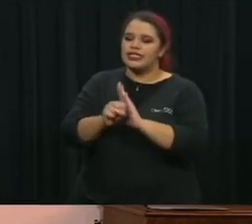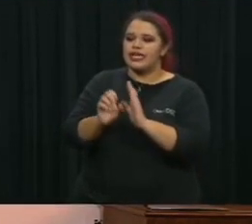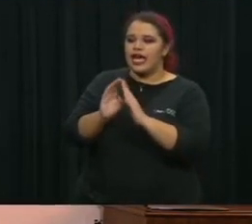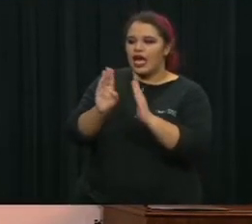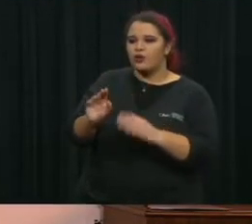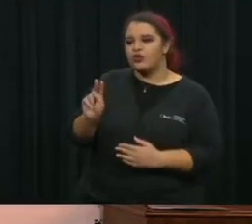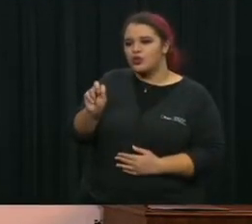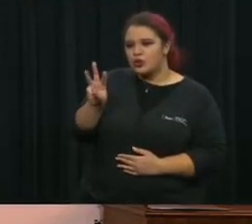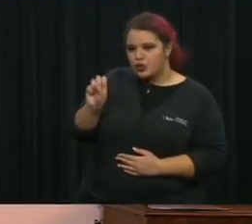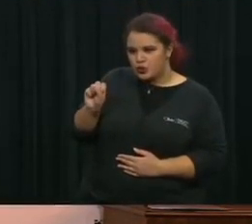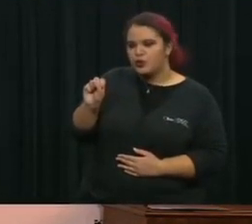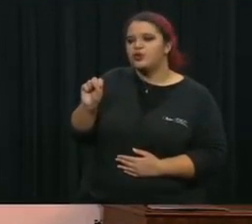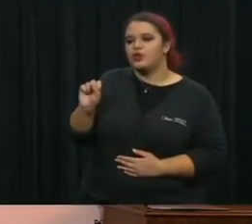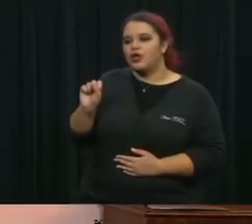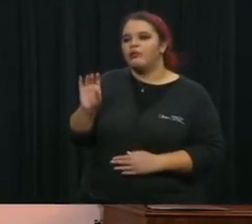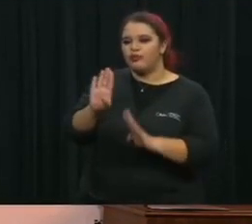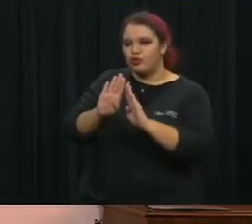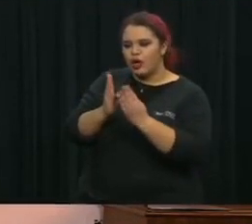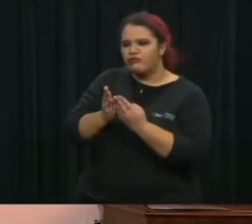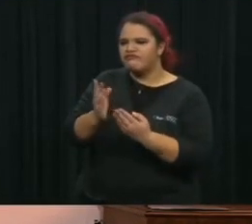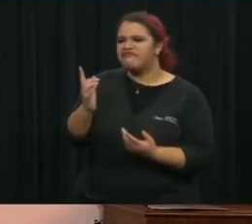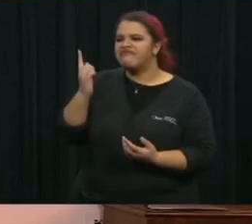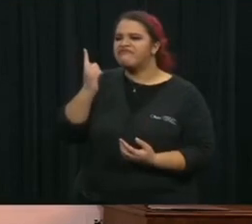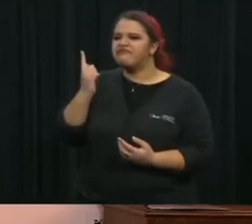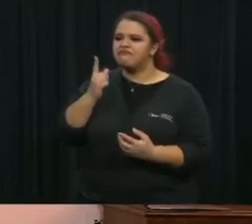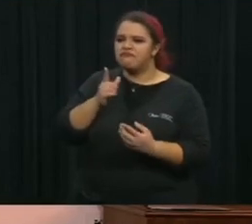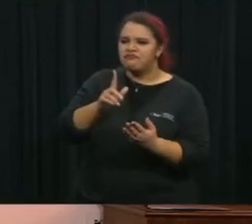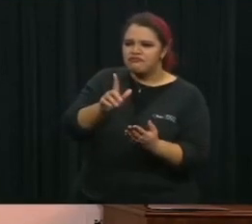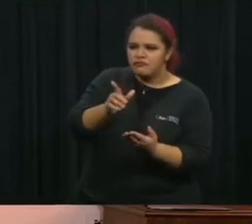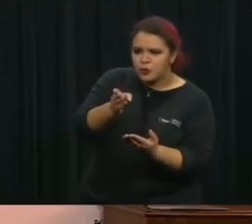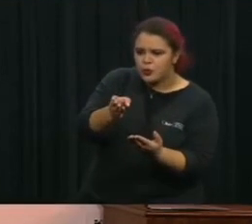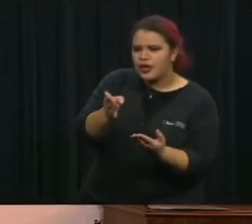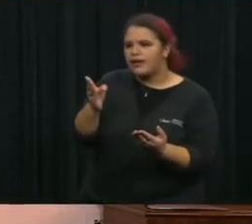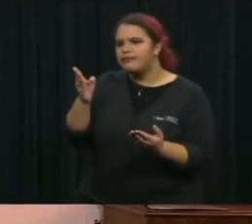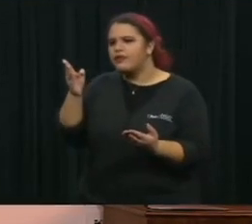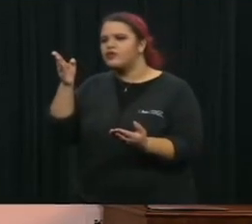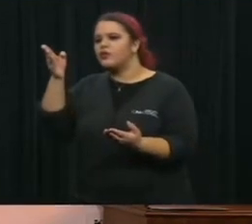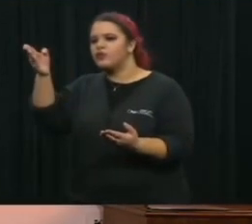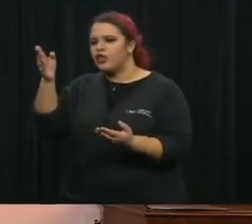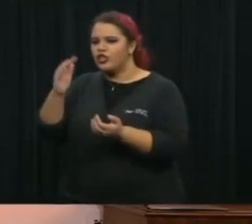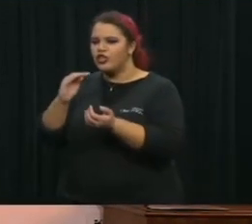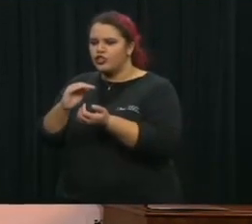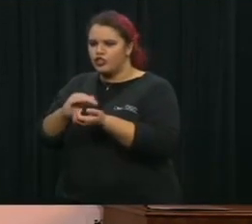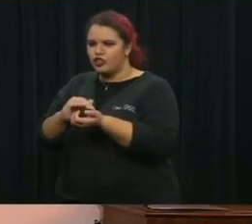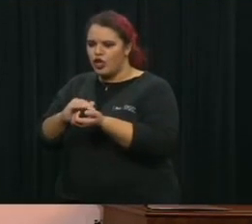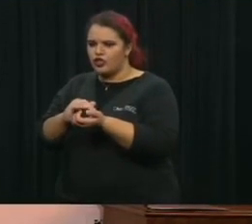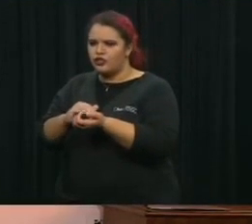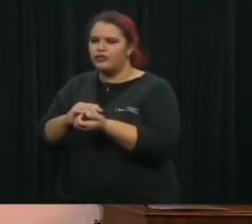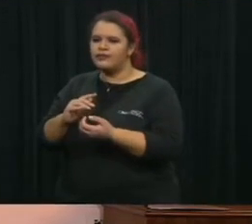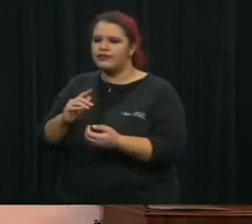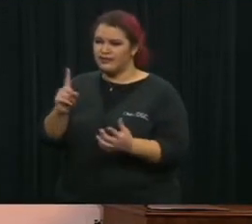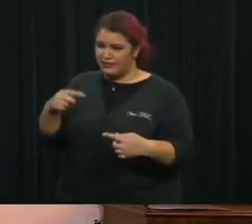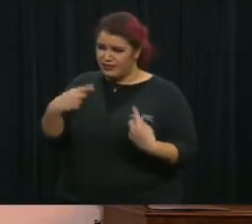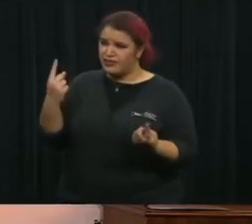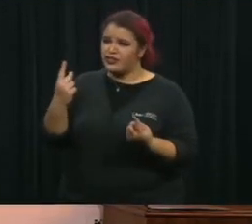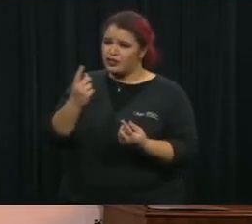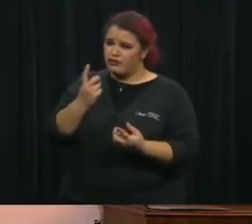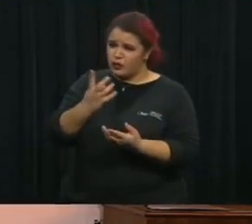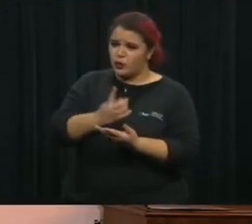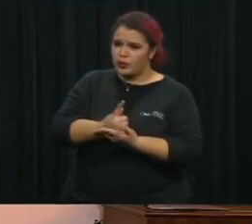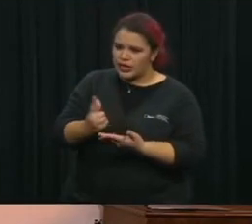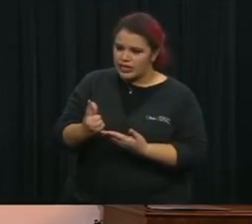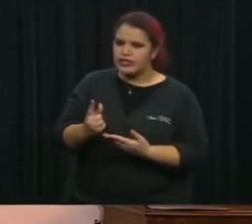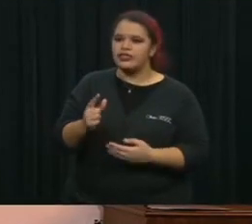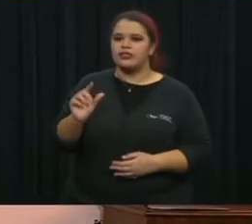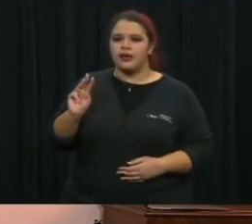Governor and Dr. Acton and Lieutenant Governor, if you want to touch on this too. For the past couple of weeks now, your administration, journalists,